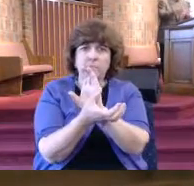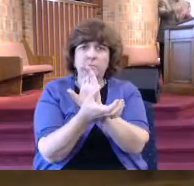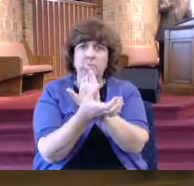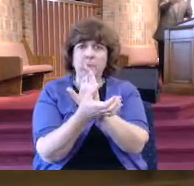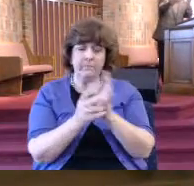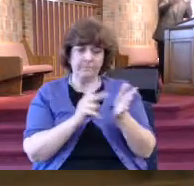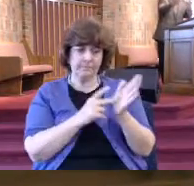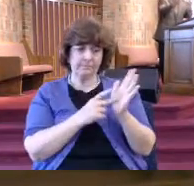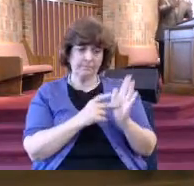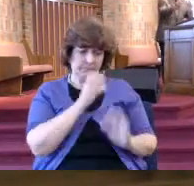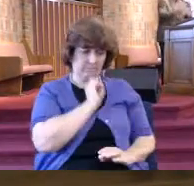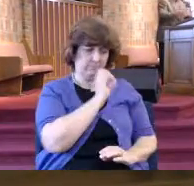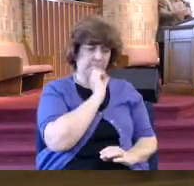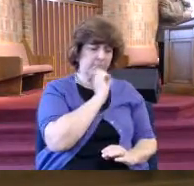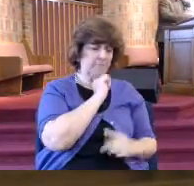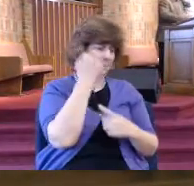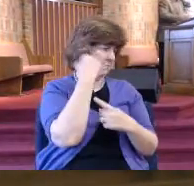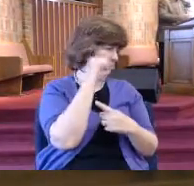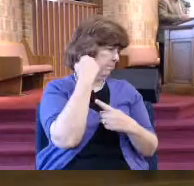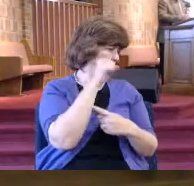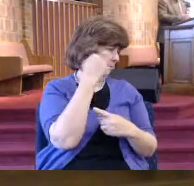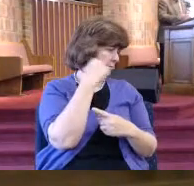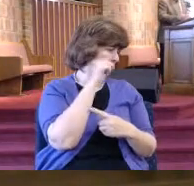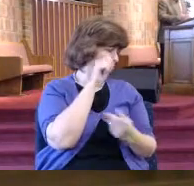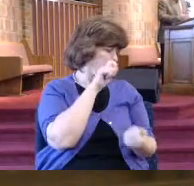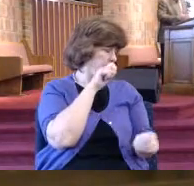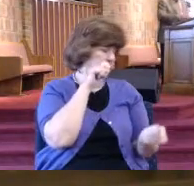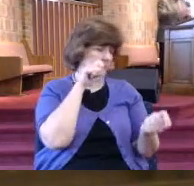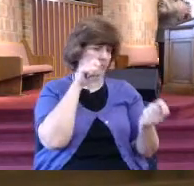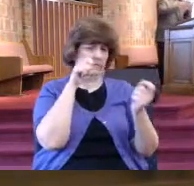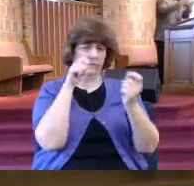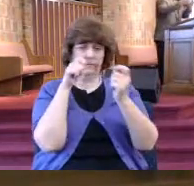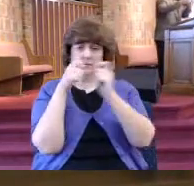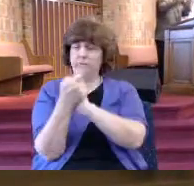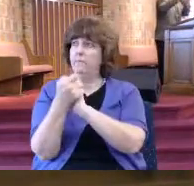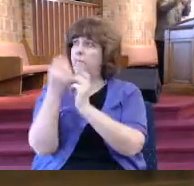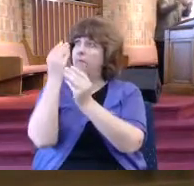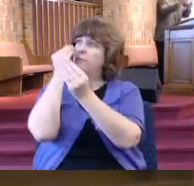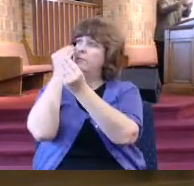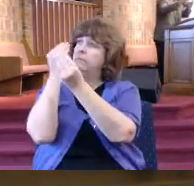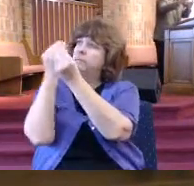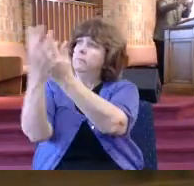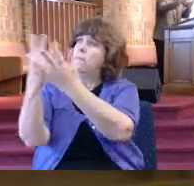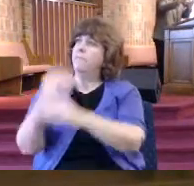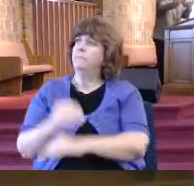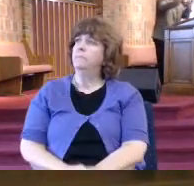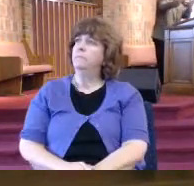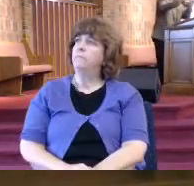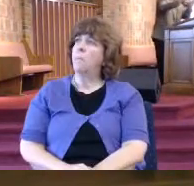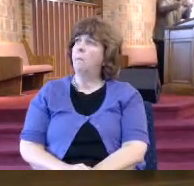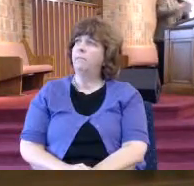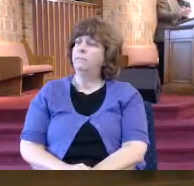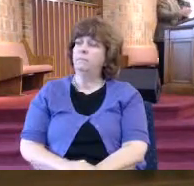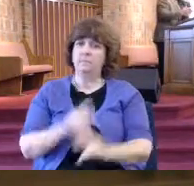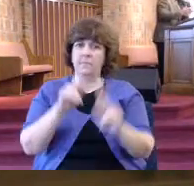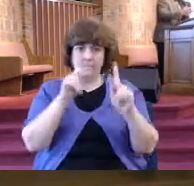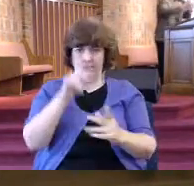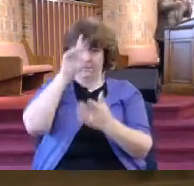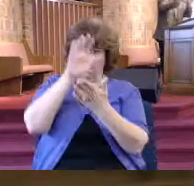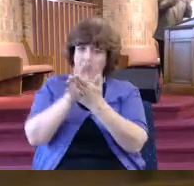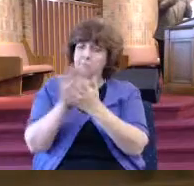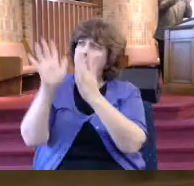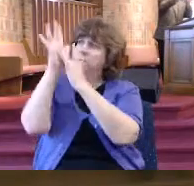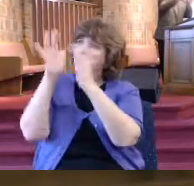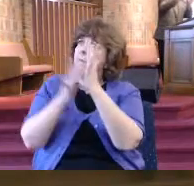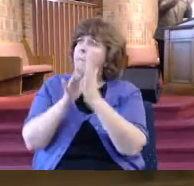from rebellion to submission. It is the person who believes that Jesus is the Christ, the Son of God,